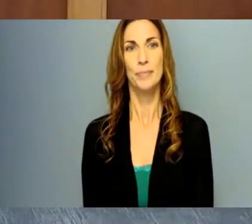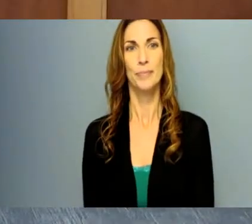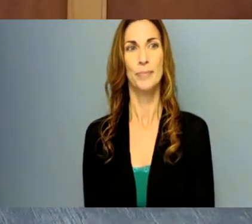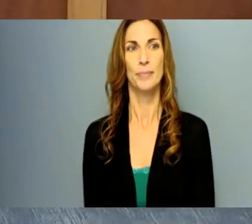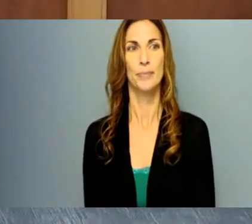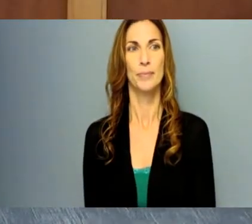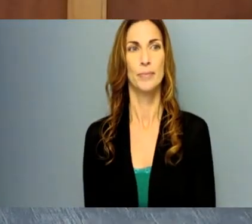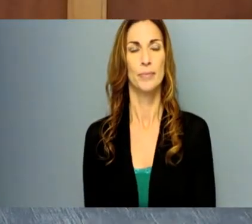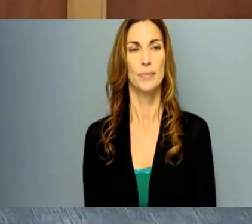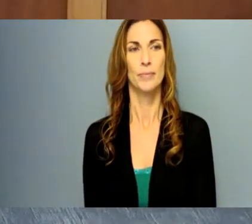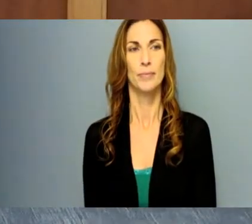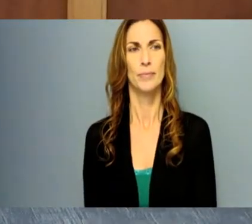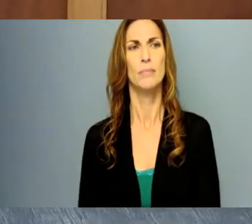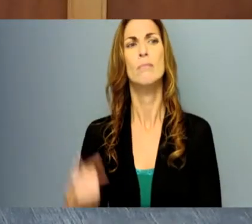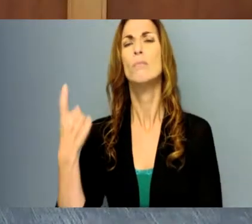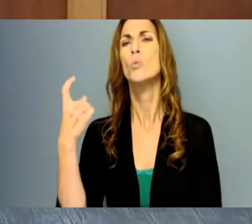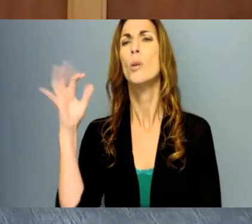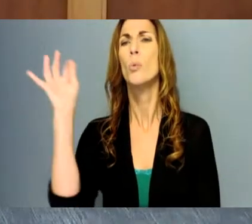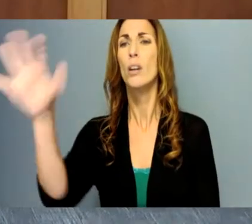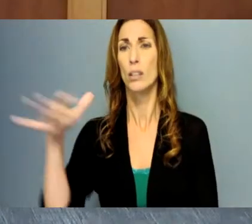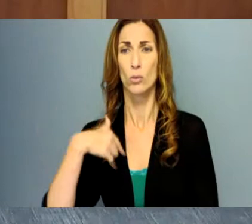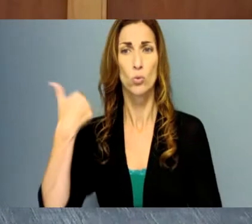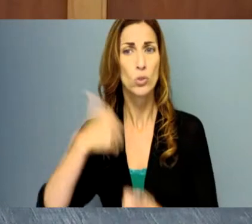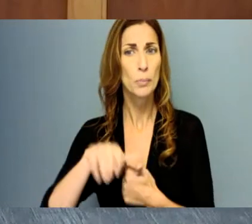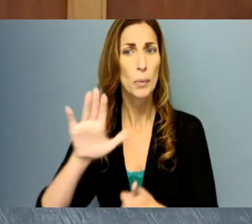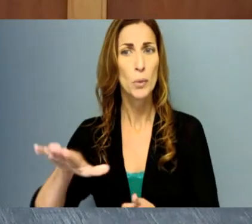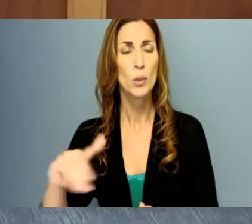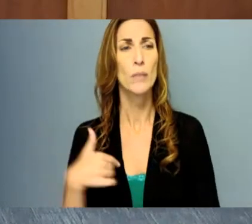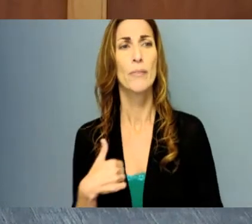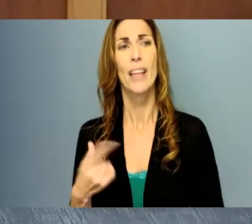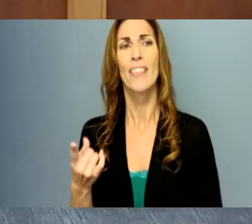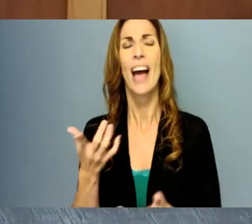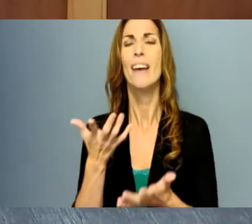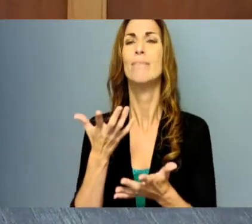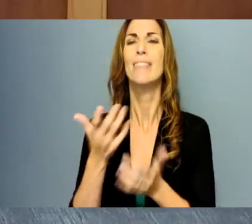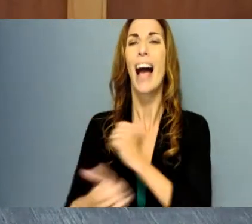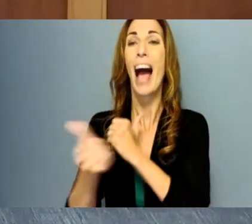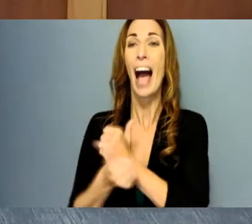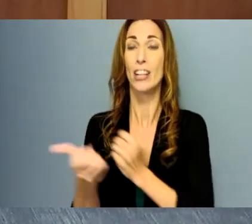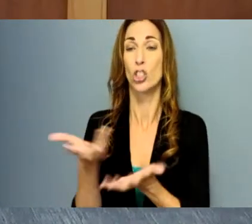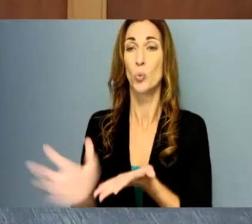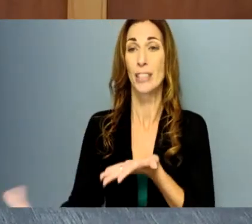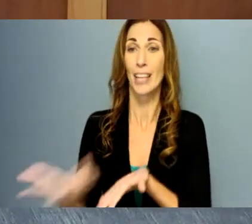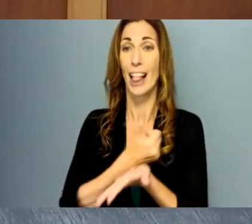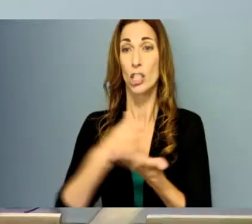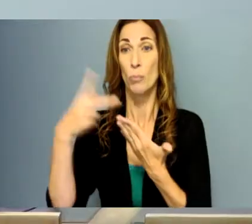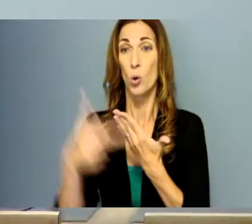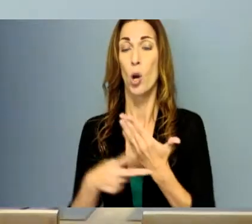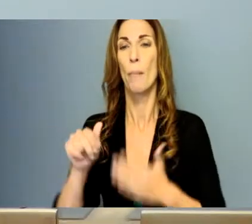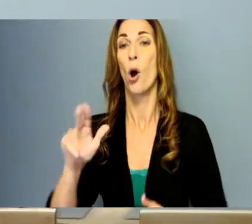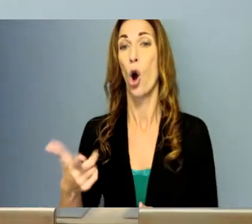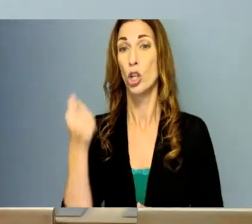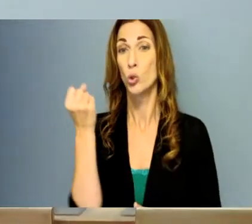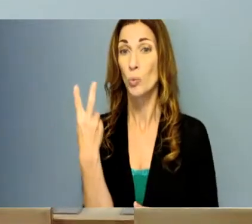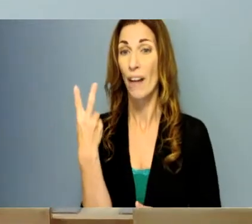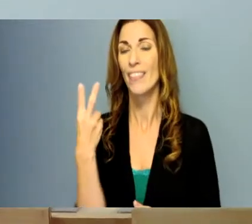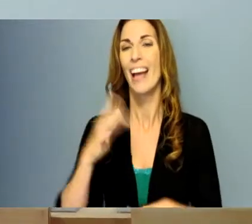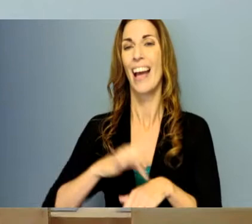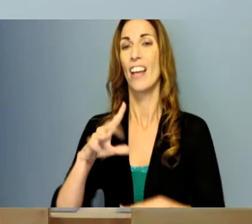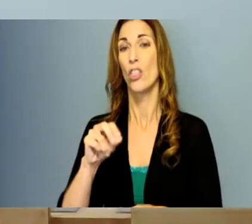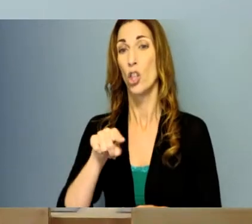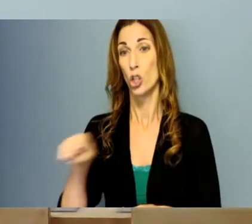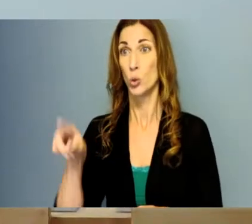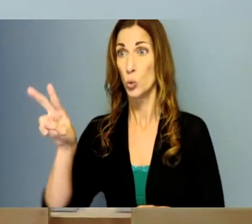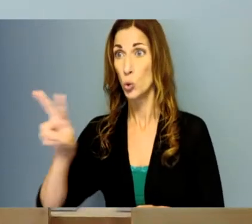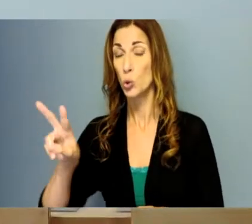Okay, just one last thing, just a reminder that the Household Hazardous Waste Collection Program is August 12th, 8:30 to 2 at the Bucks County Technical High